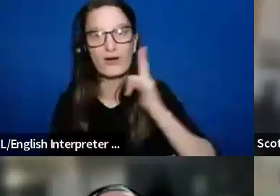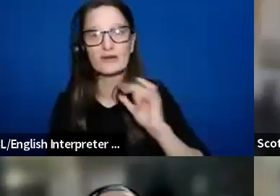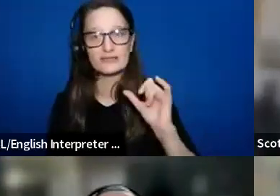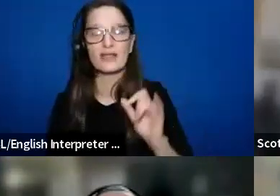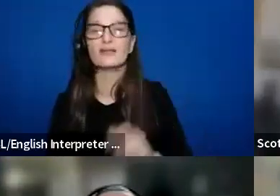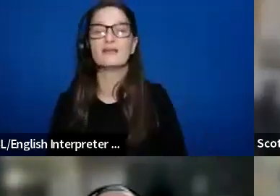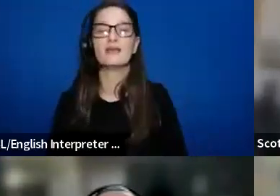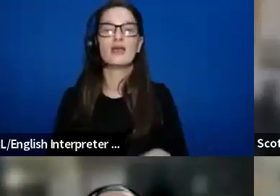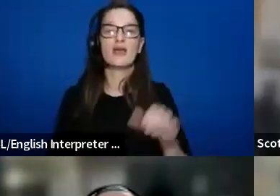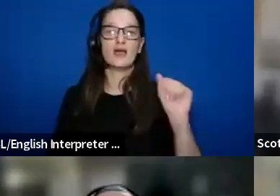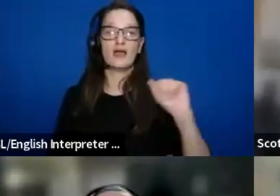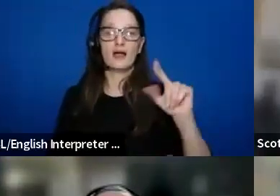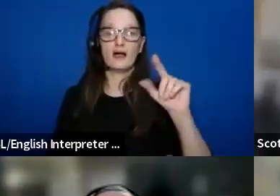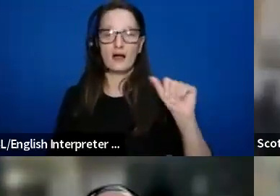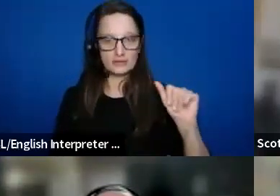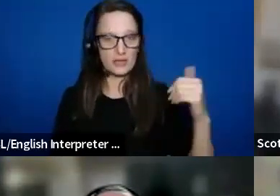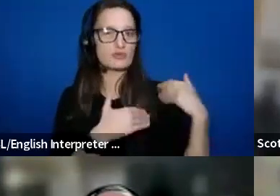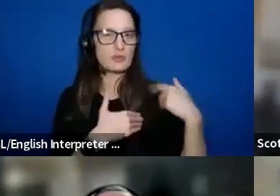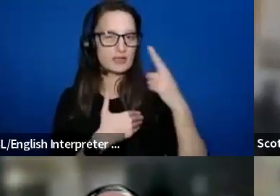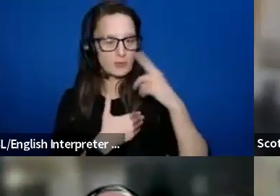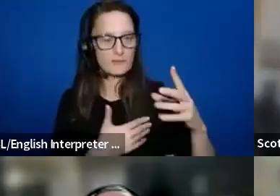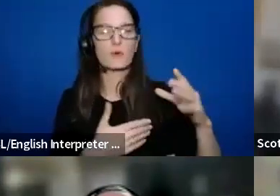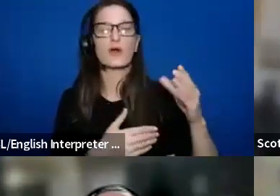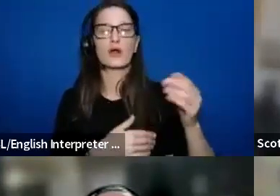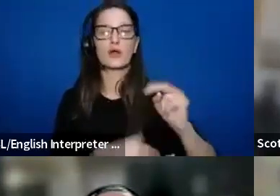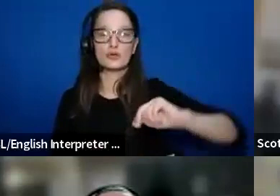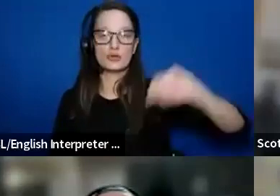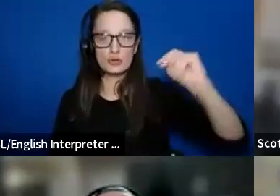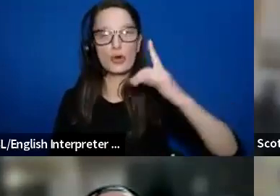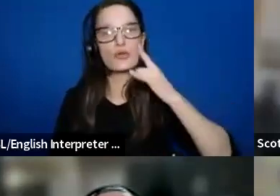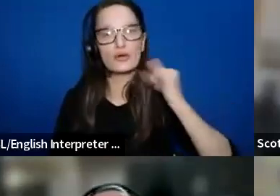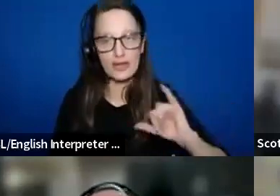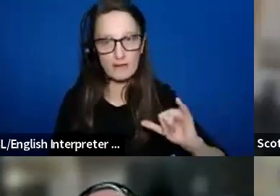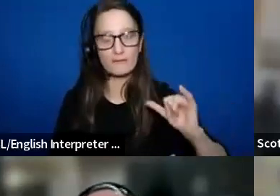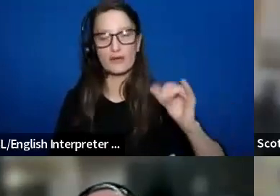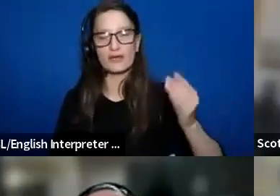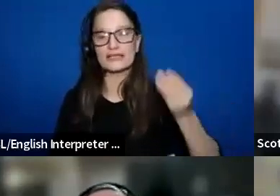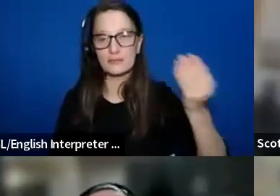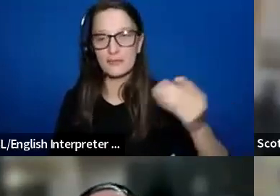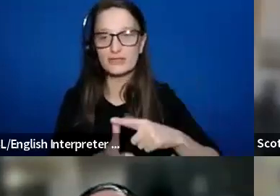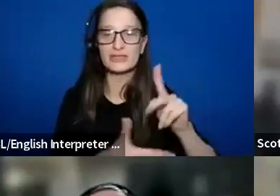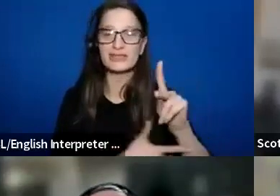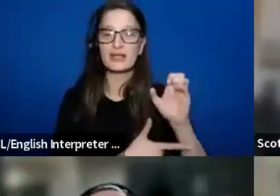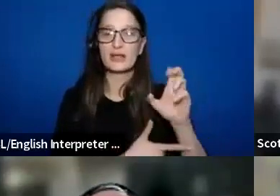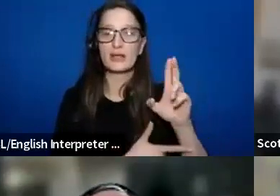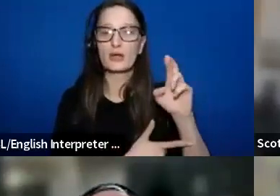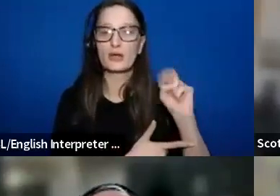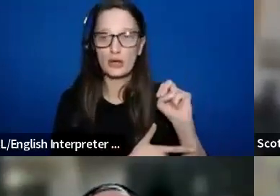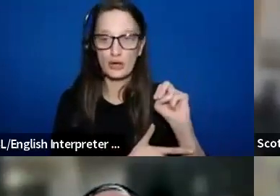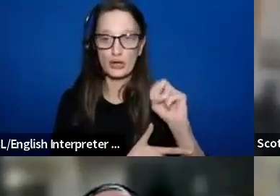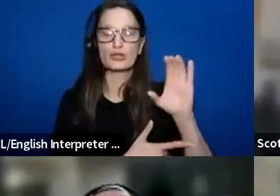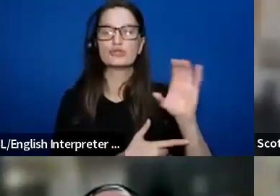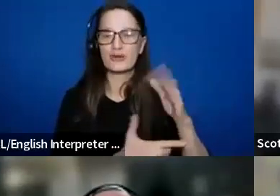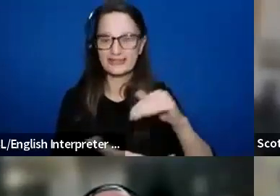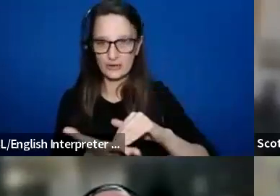responsible for the submissions in Northern California, Kern Regional Center is doing Central California, and East LA Regional Center